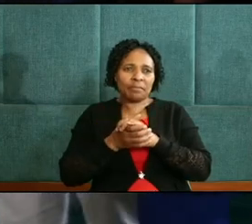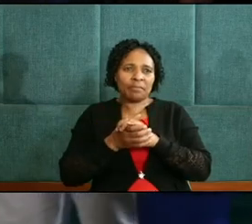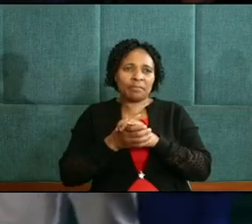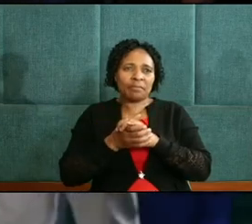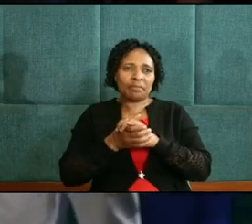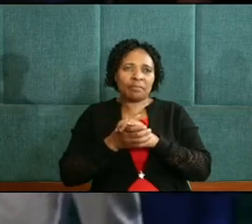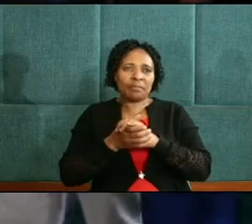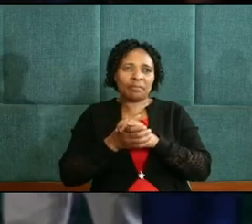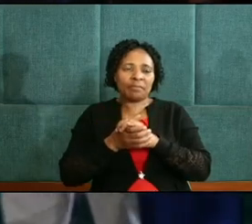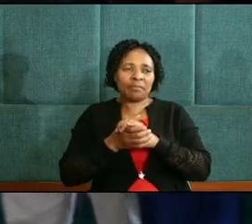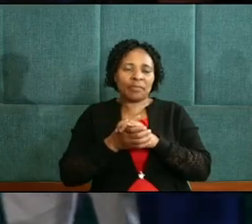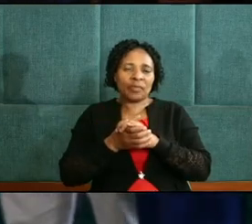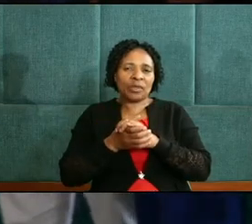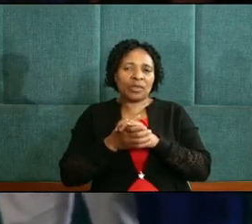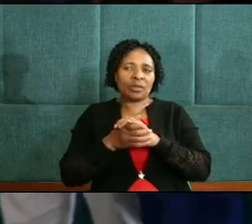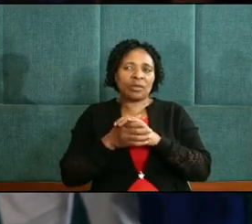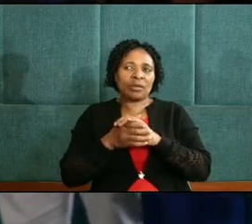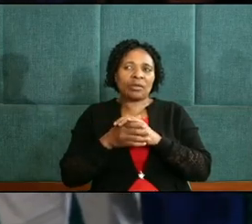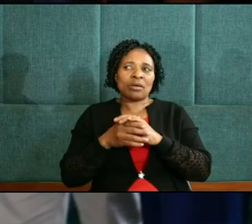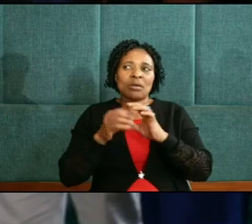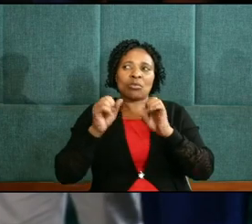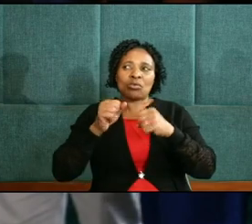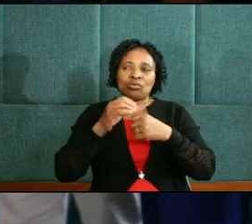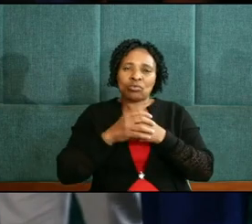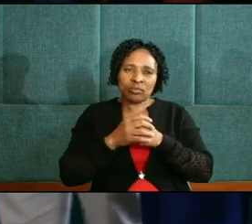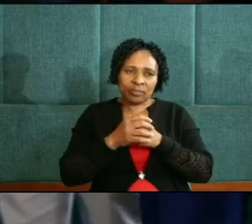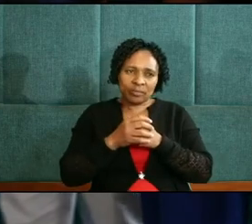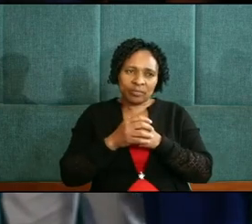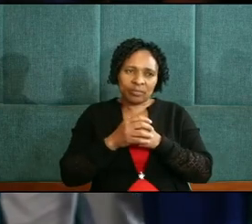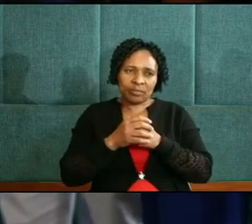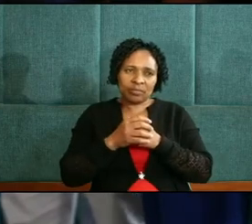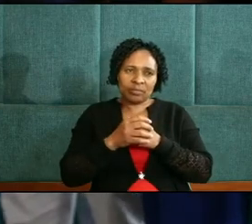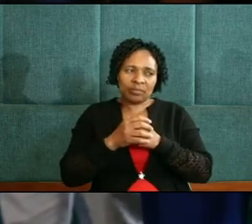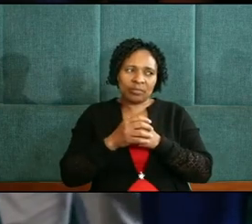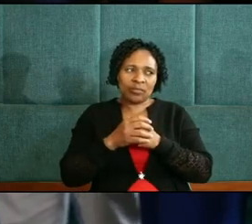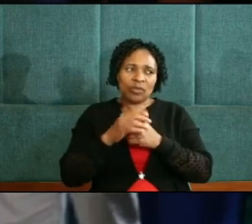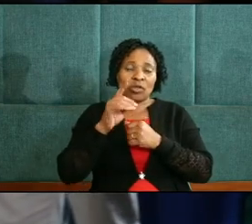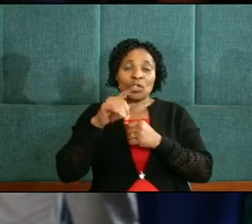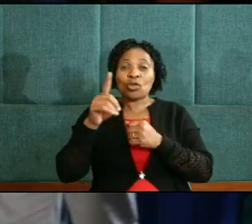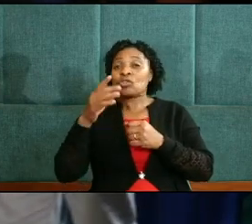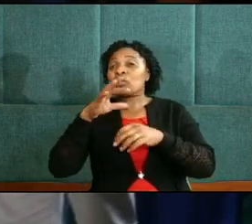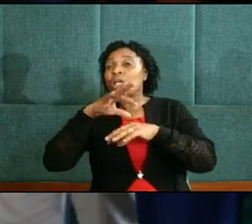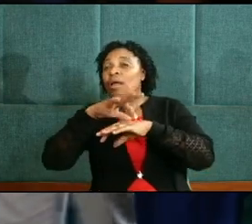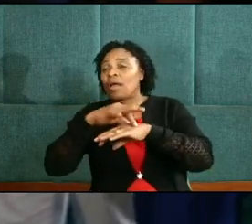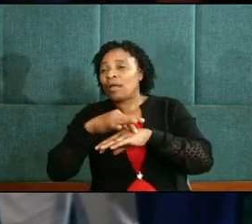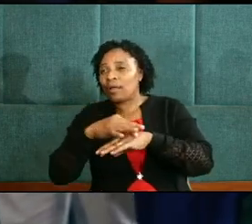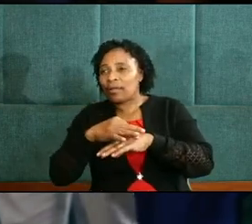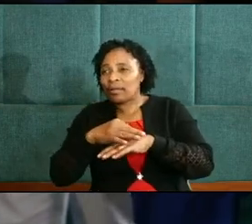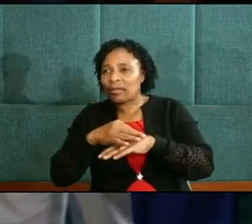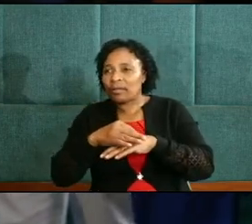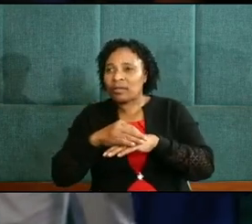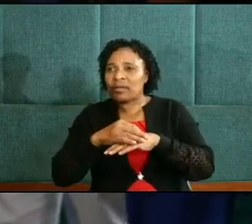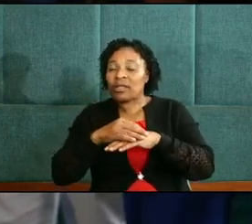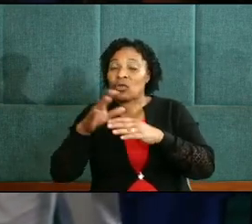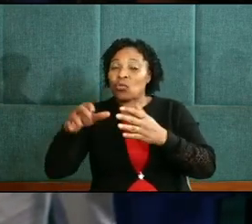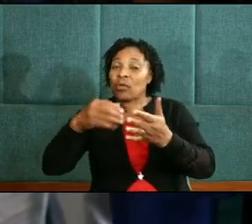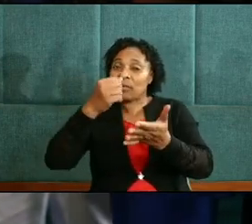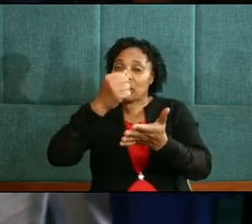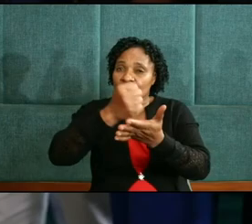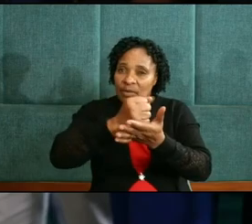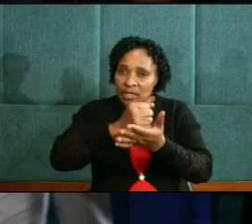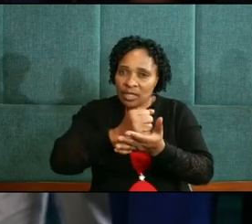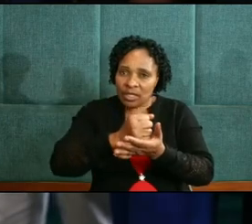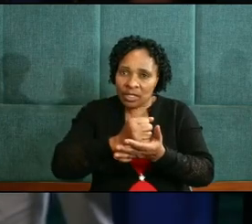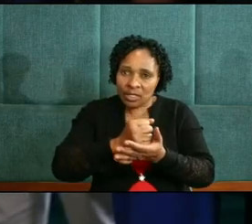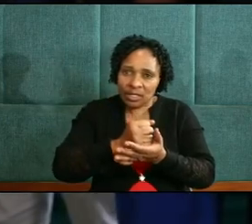There's a deposit on our soul. I'm going to turn over to our host pastor. He will assign praying